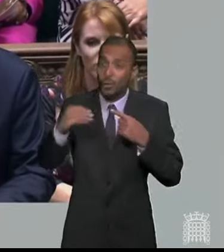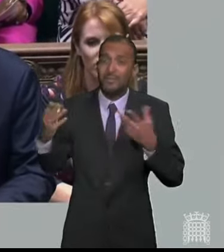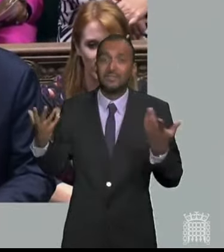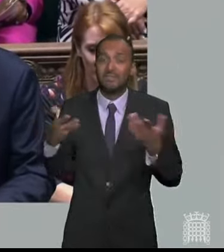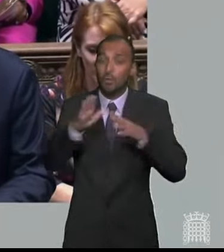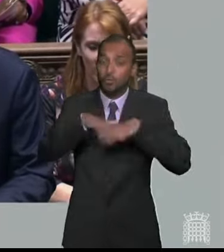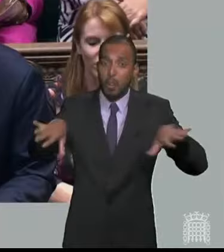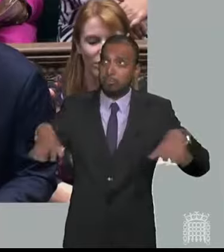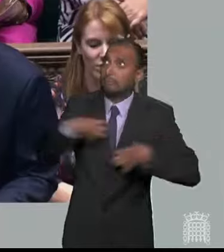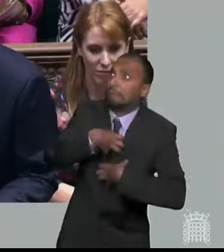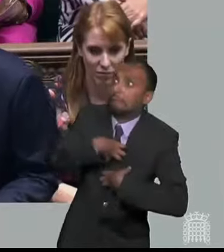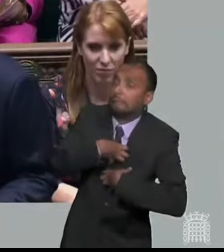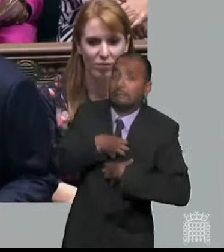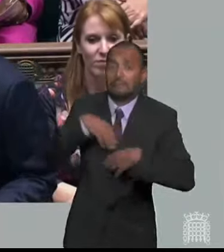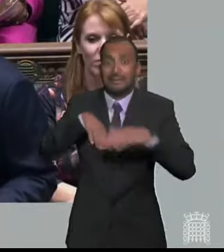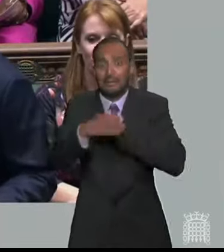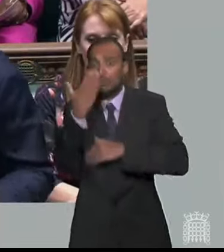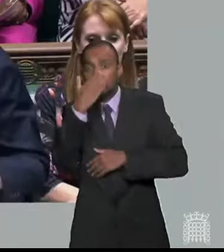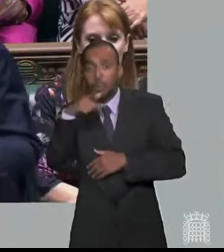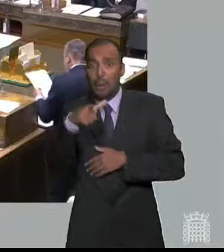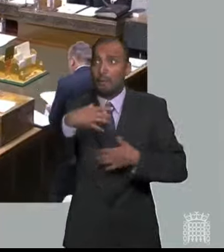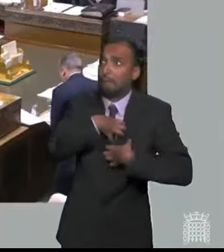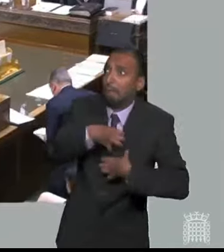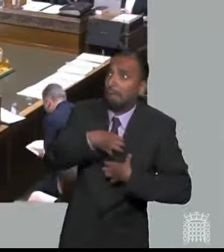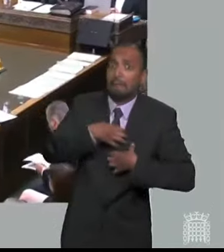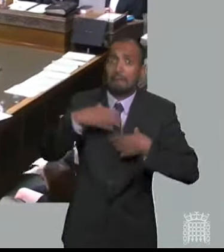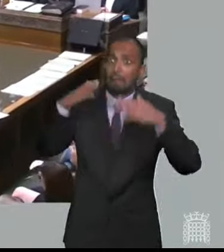stopping their classroom roof falling in?